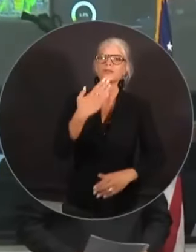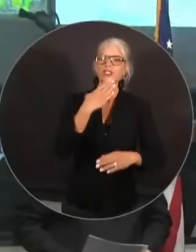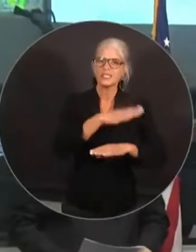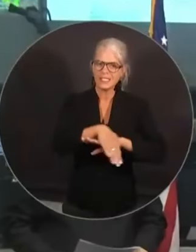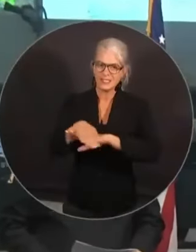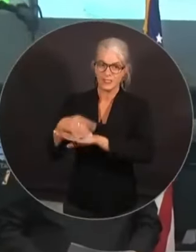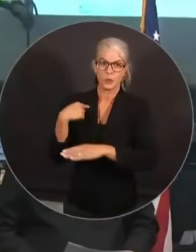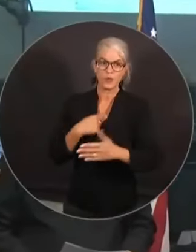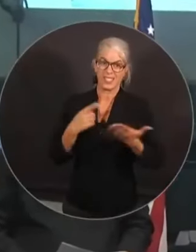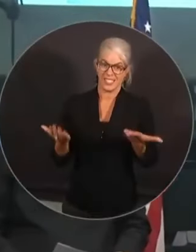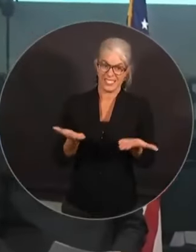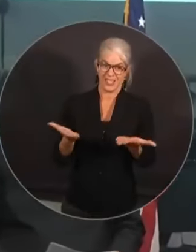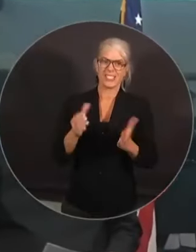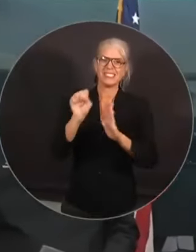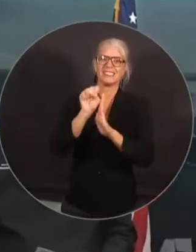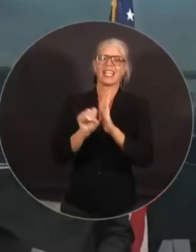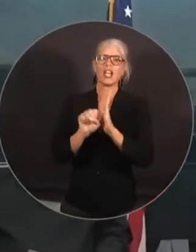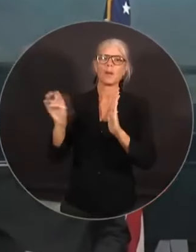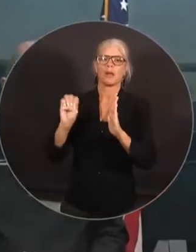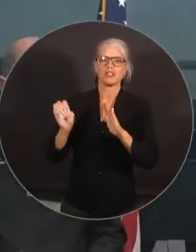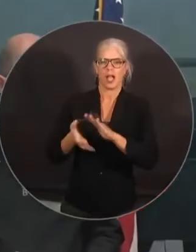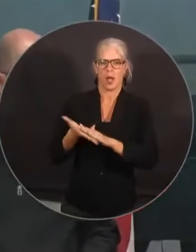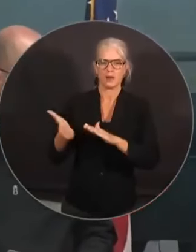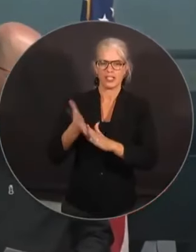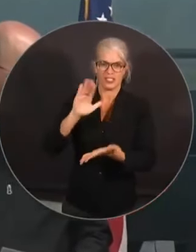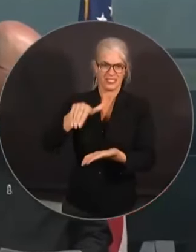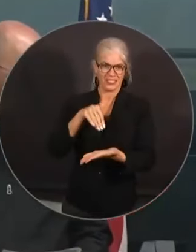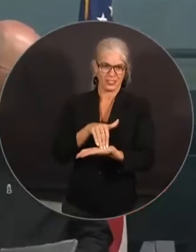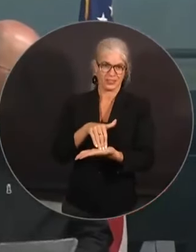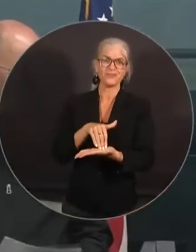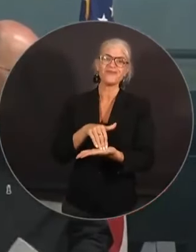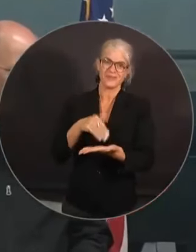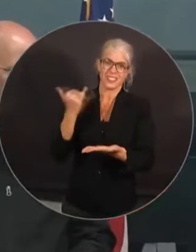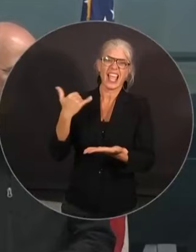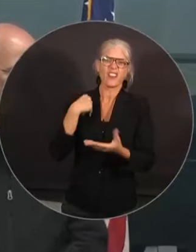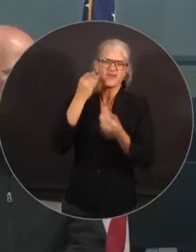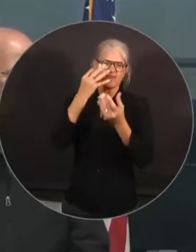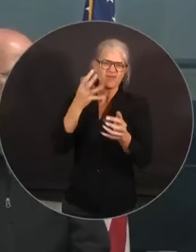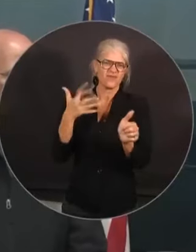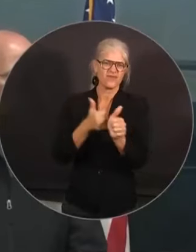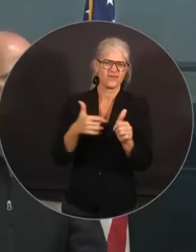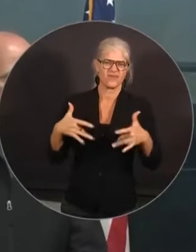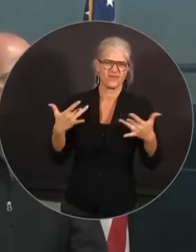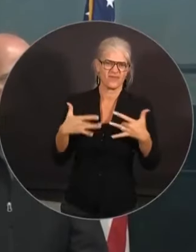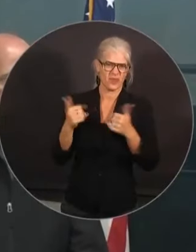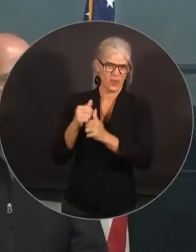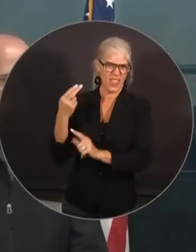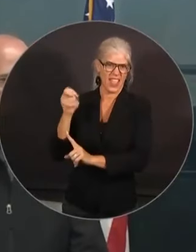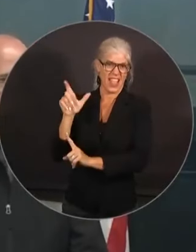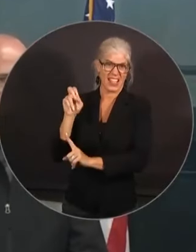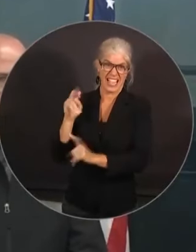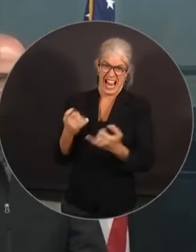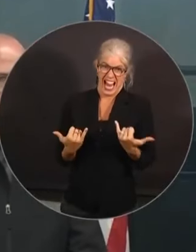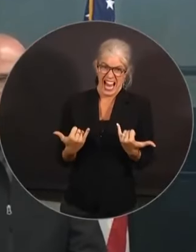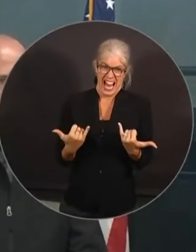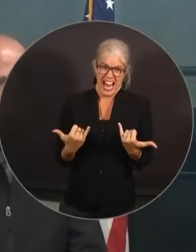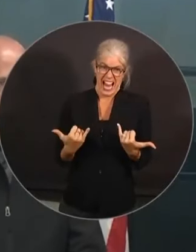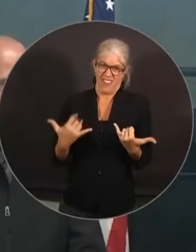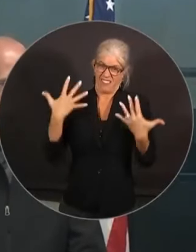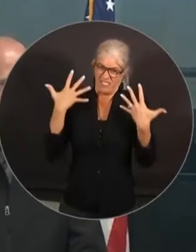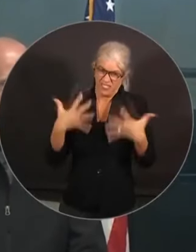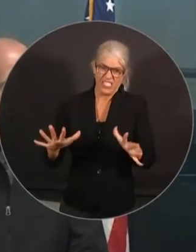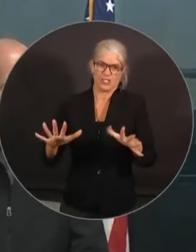Hurricane Helene made landfall Thursday in northwestern Florida as a Category 4 storm as forecasters warned of catastrophic